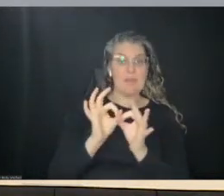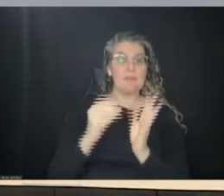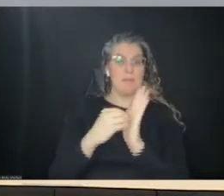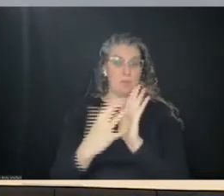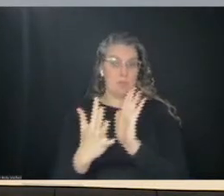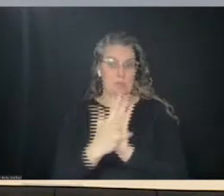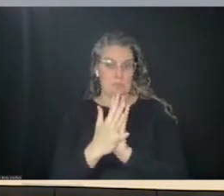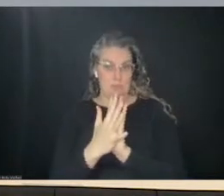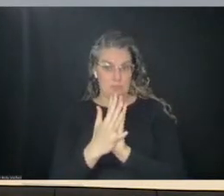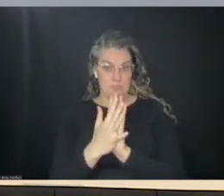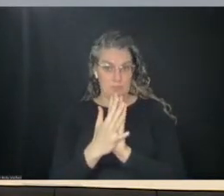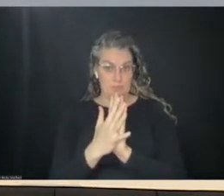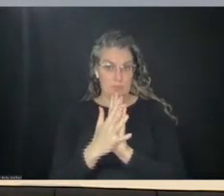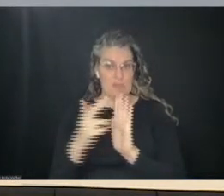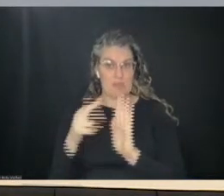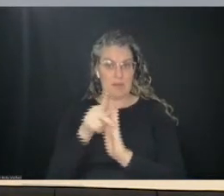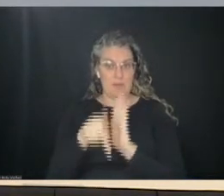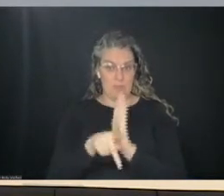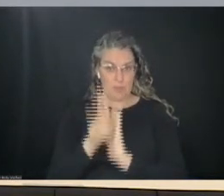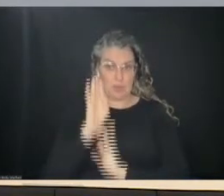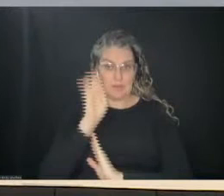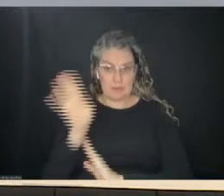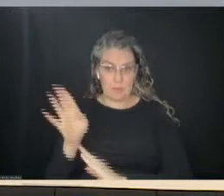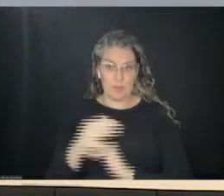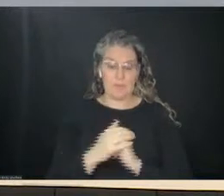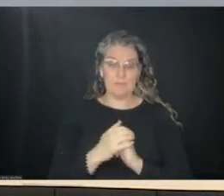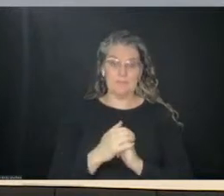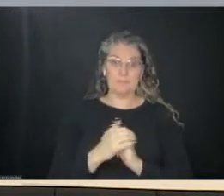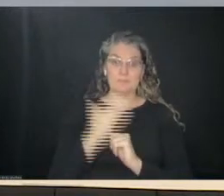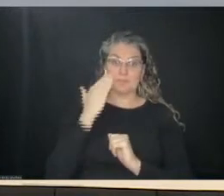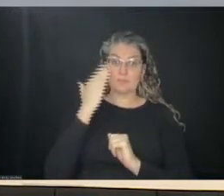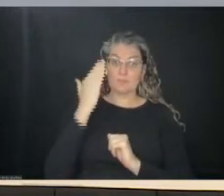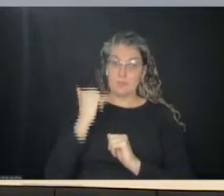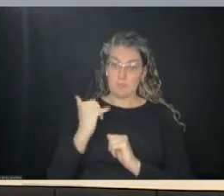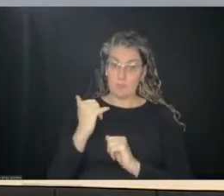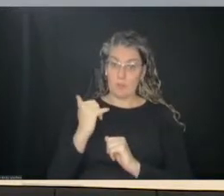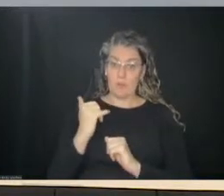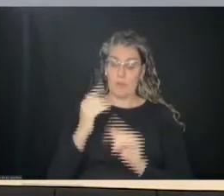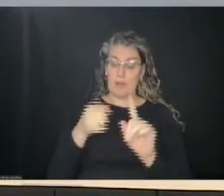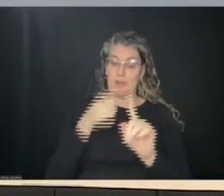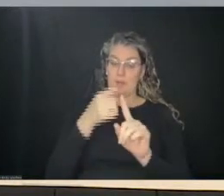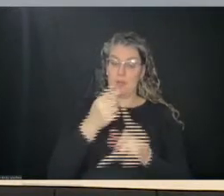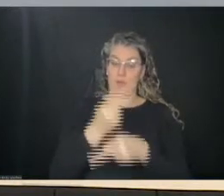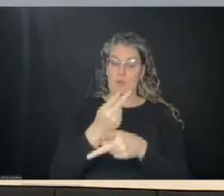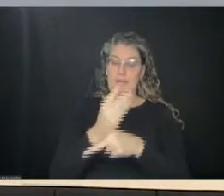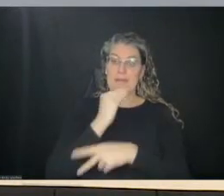the residents and staff in our long-term care and community care facilities safe from COVID-19.